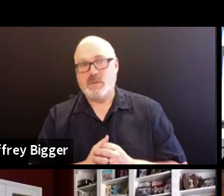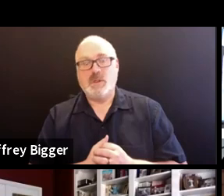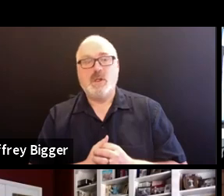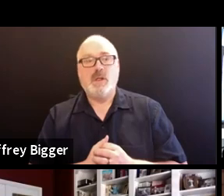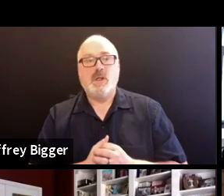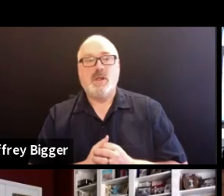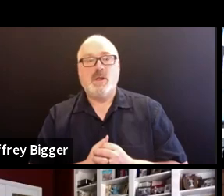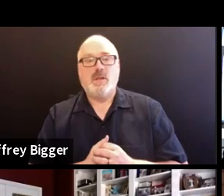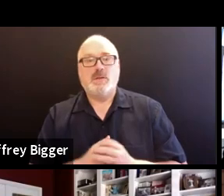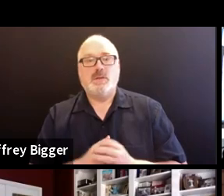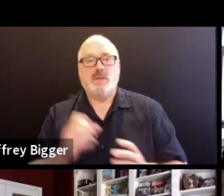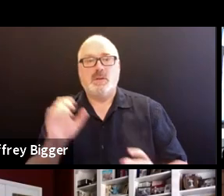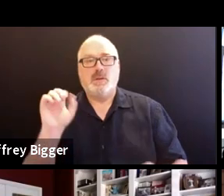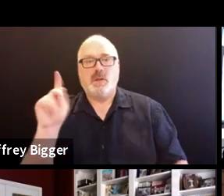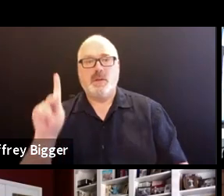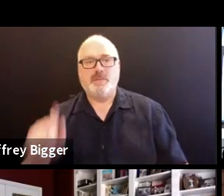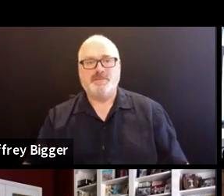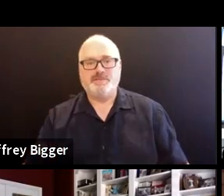Okay.